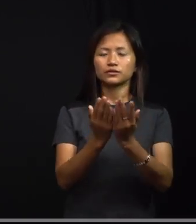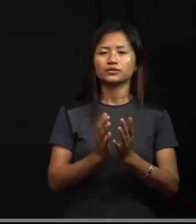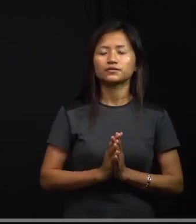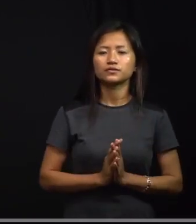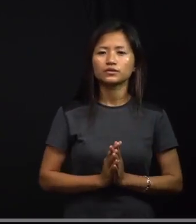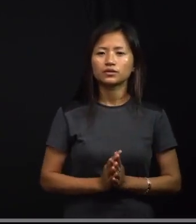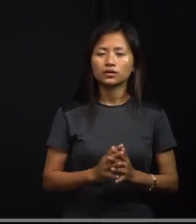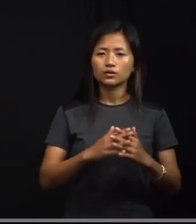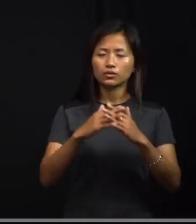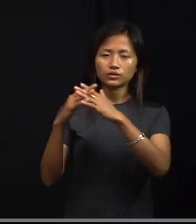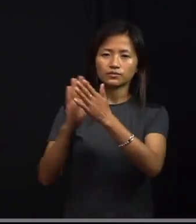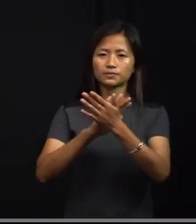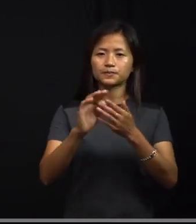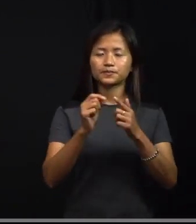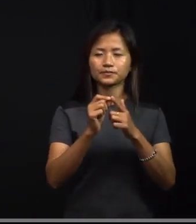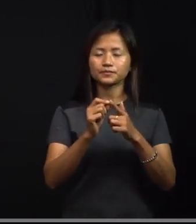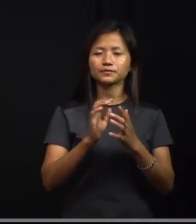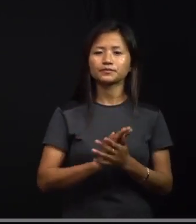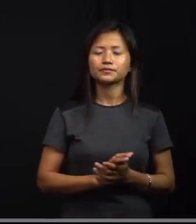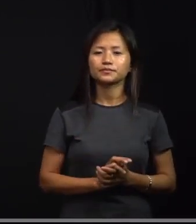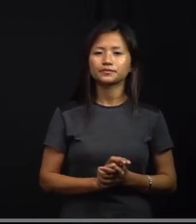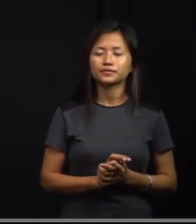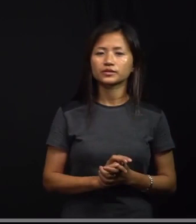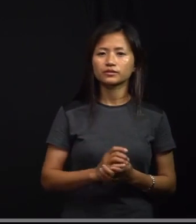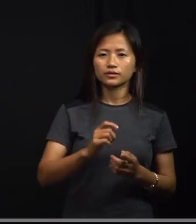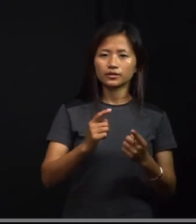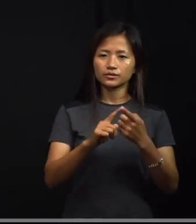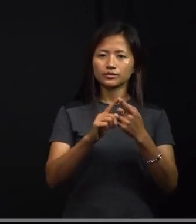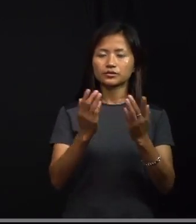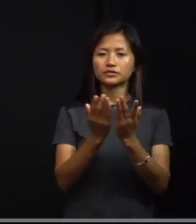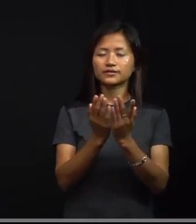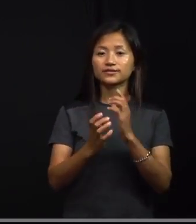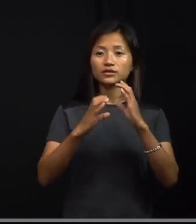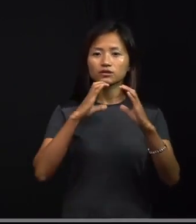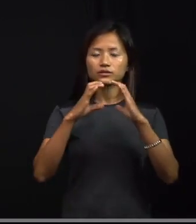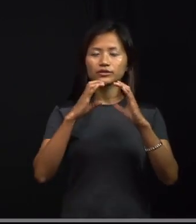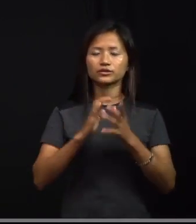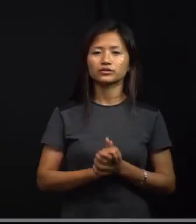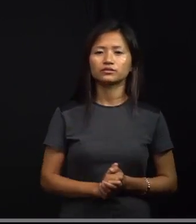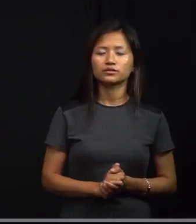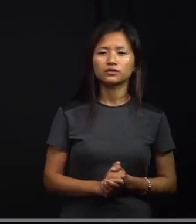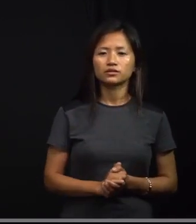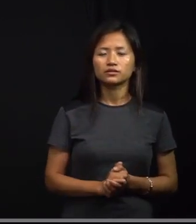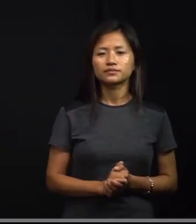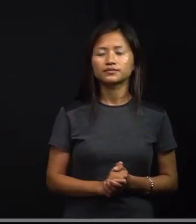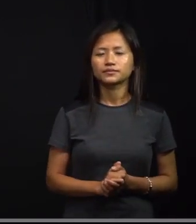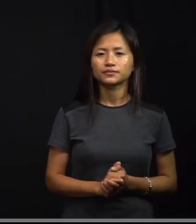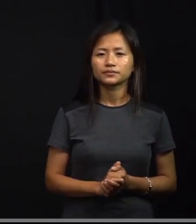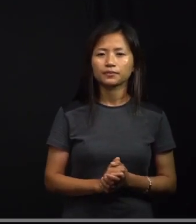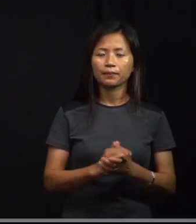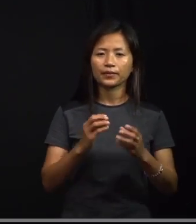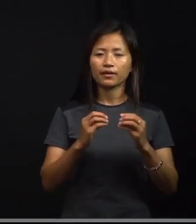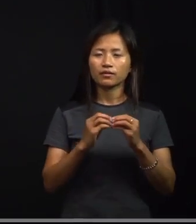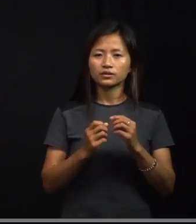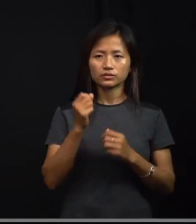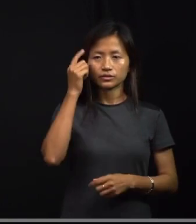Western philosophers, they're also saying that education is communication. So what is communication? By communication, we